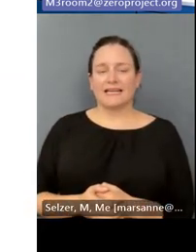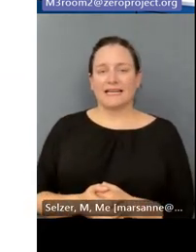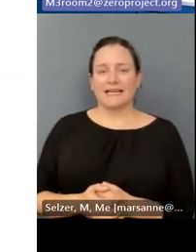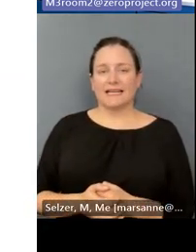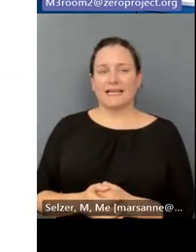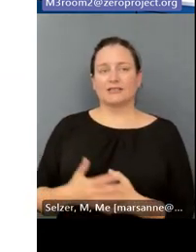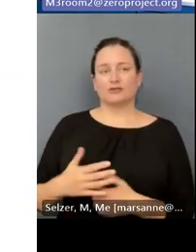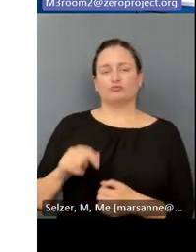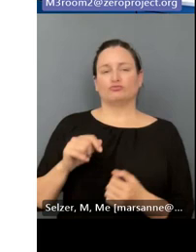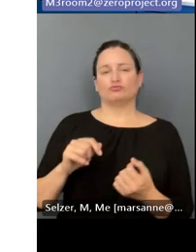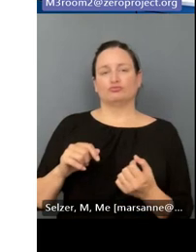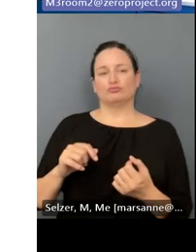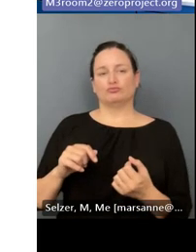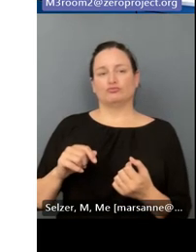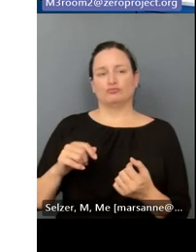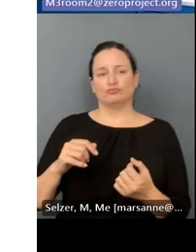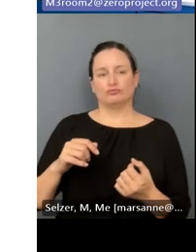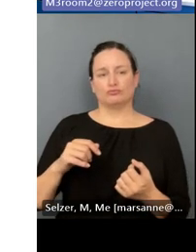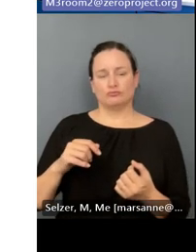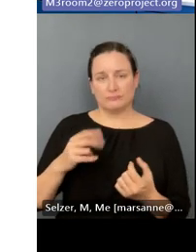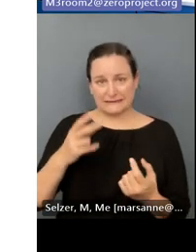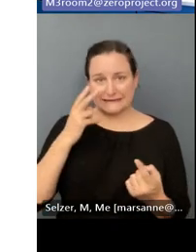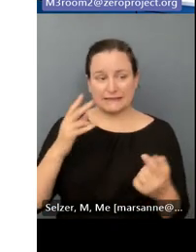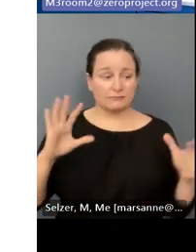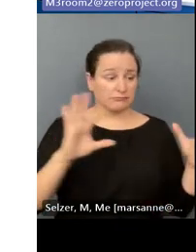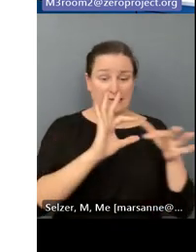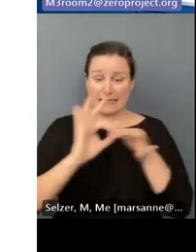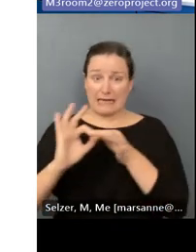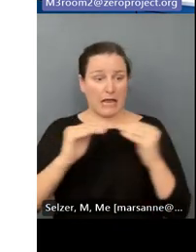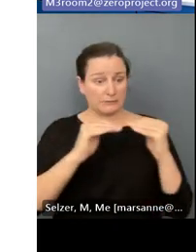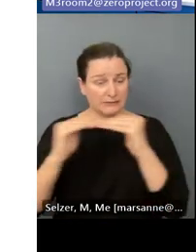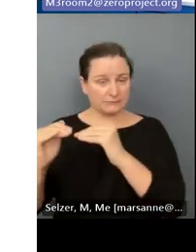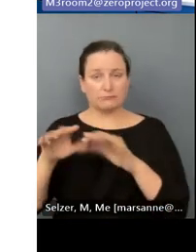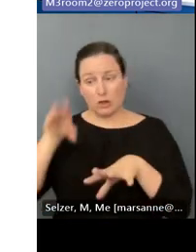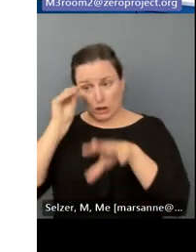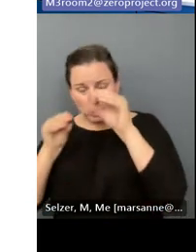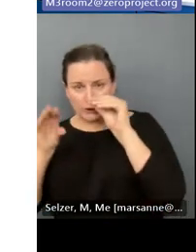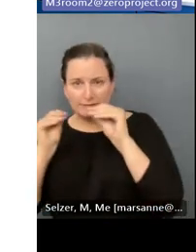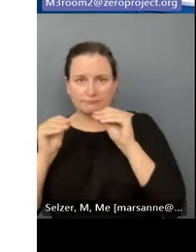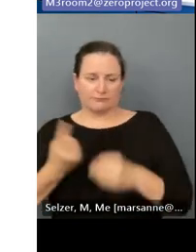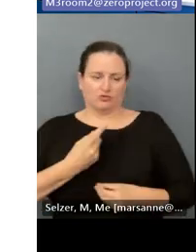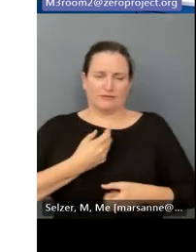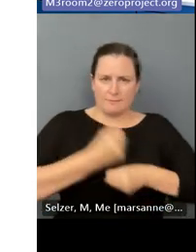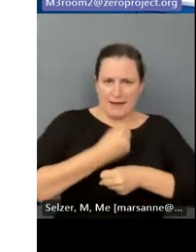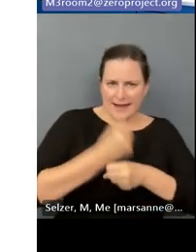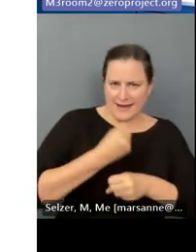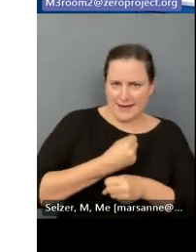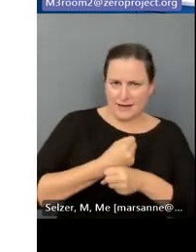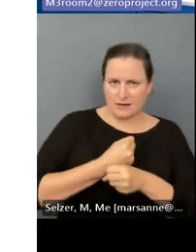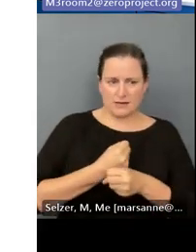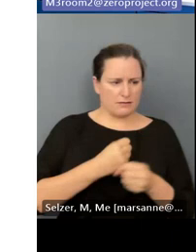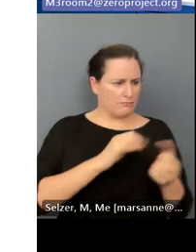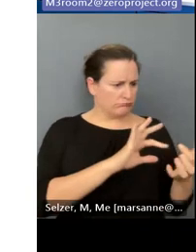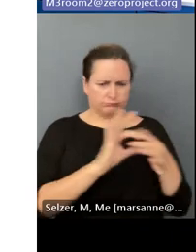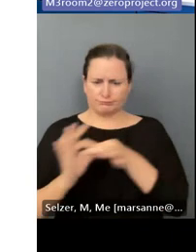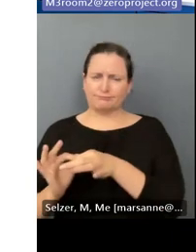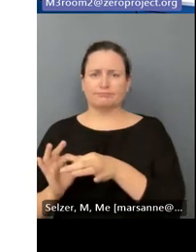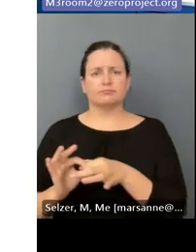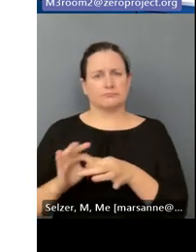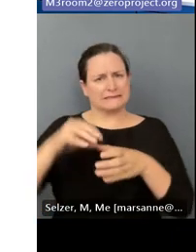are for connection, alignment, learning and making. And all those traits are present in signing communities.